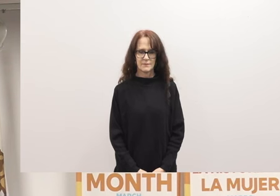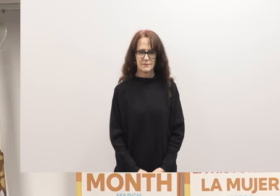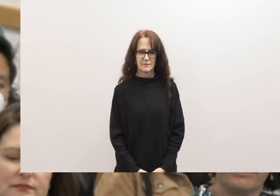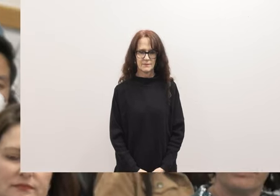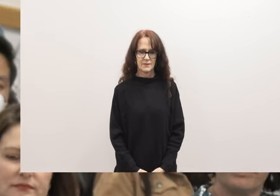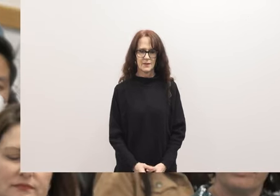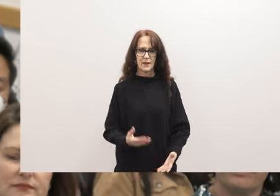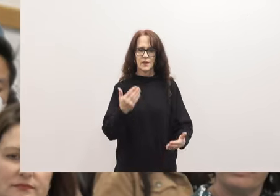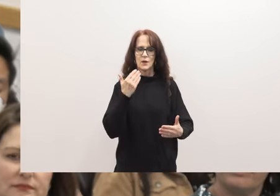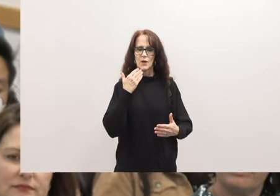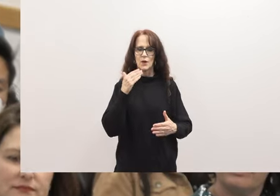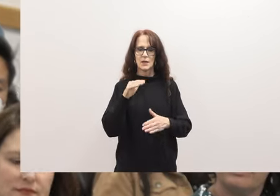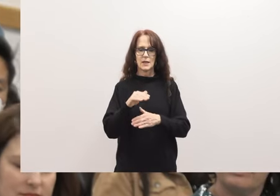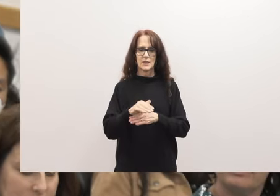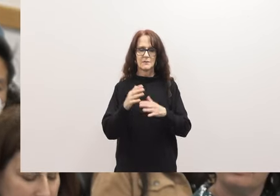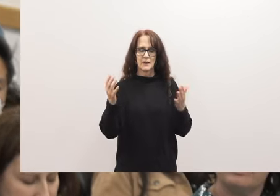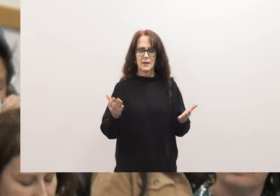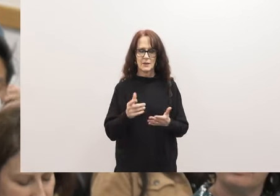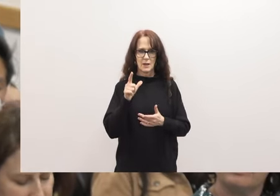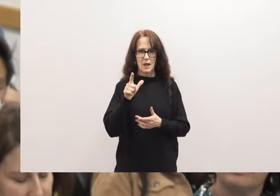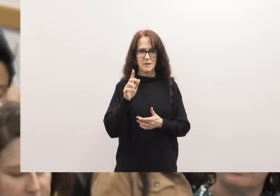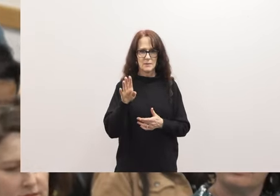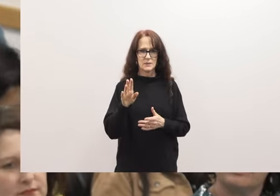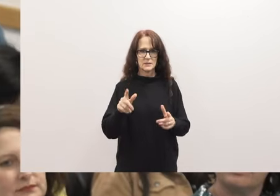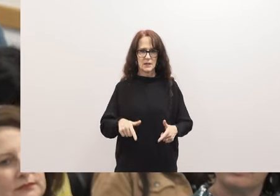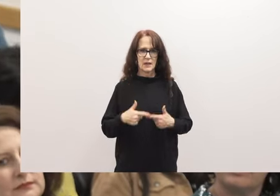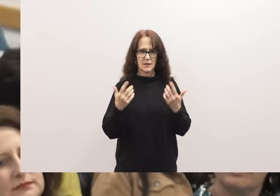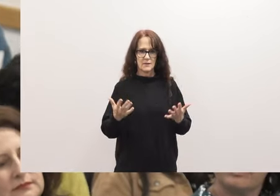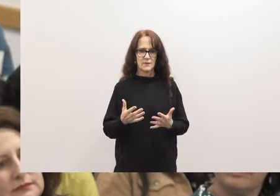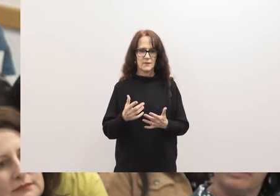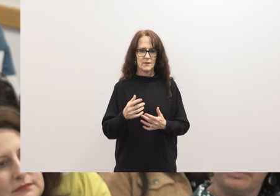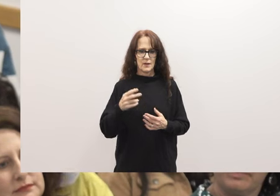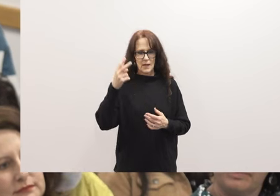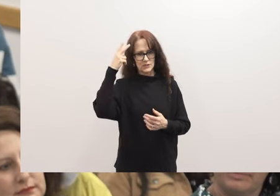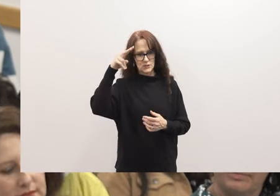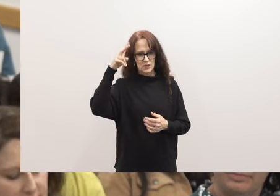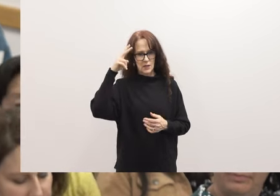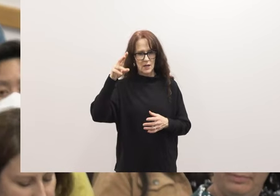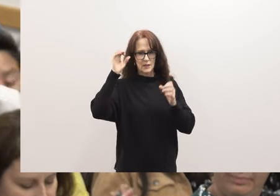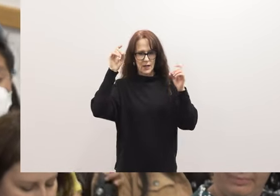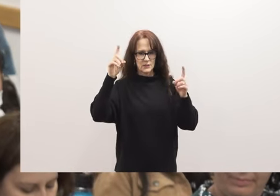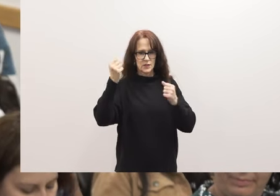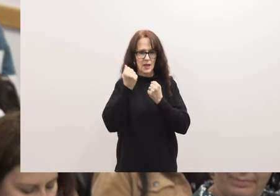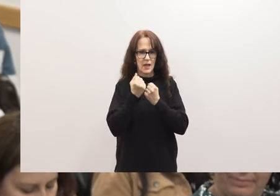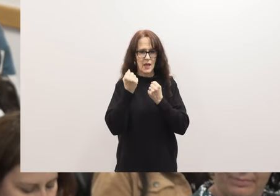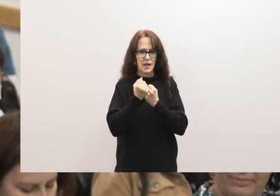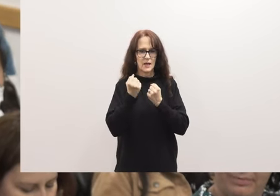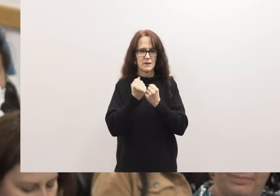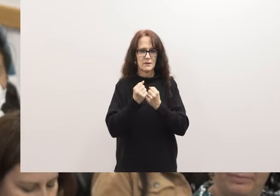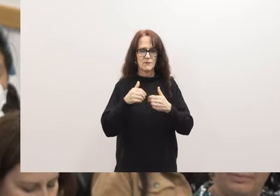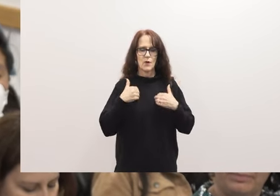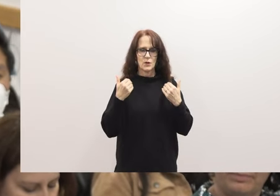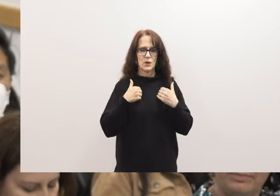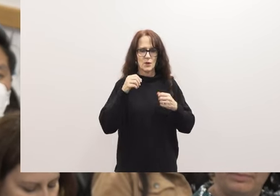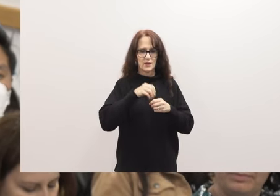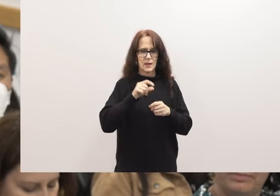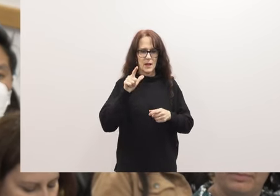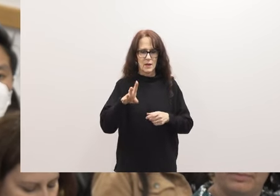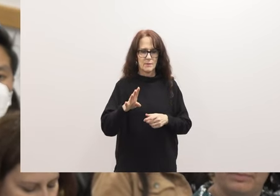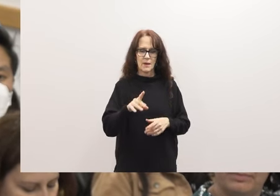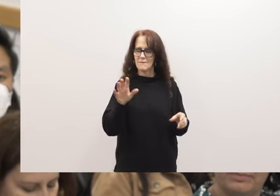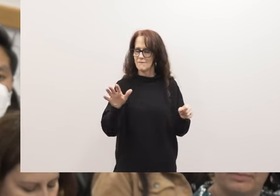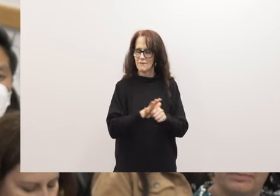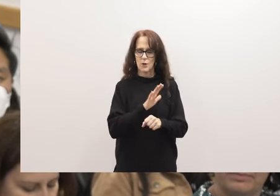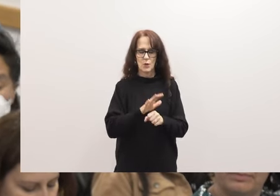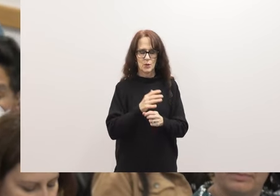Hi, good evening. I am here as a Long Beach resident, a Chicana, an educator, and an advocate for youth in Long Beach. And I am in full support